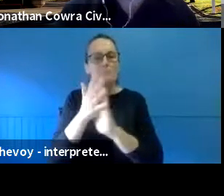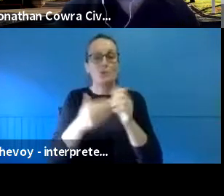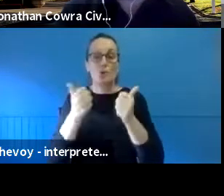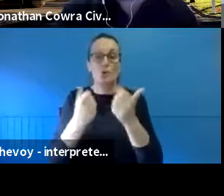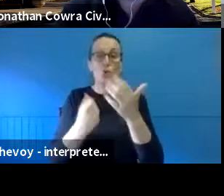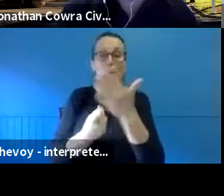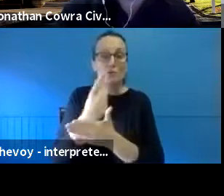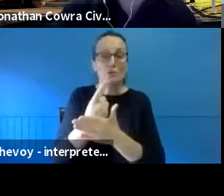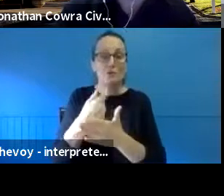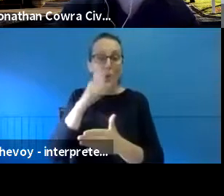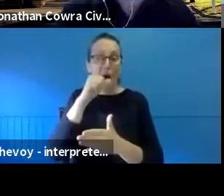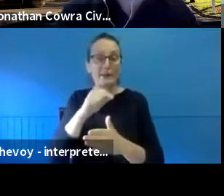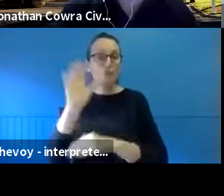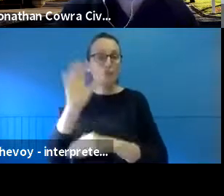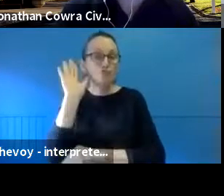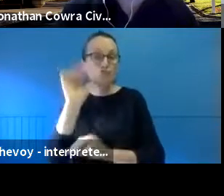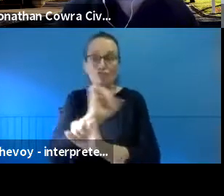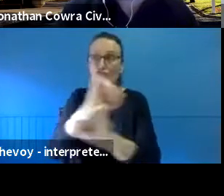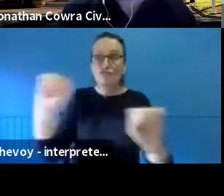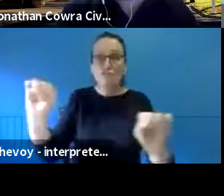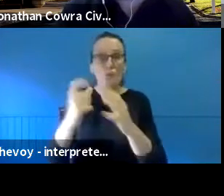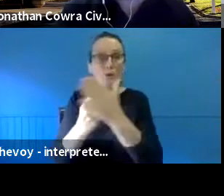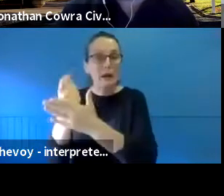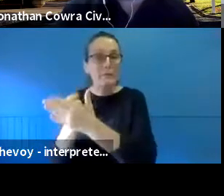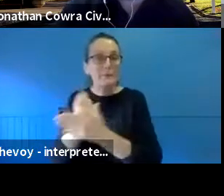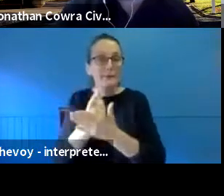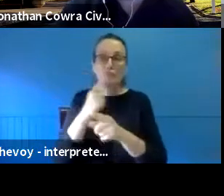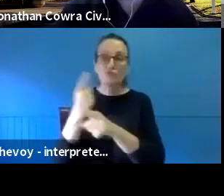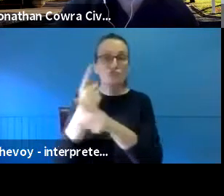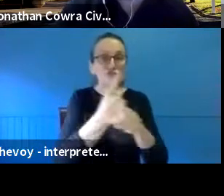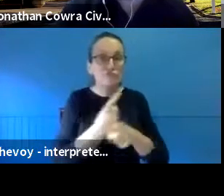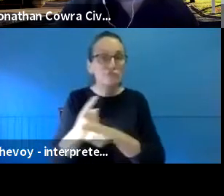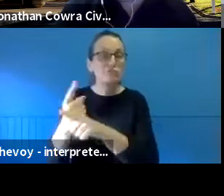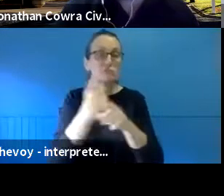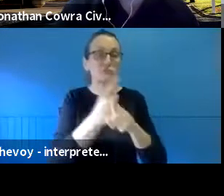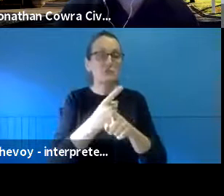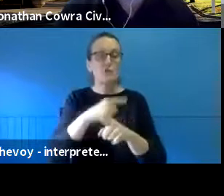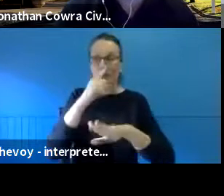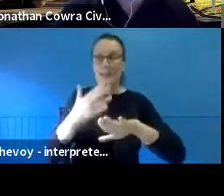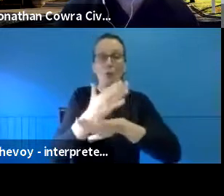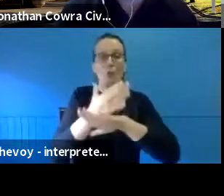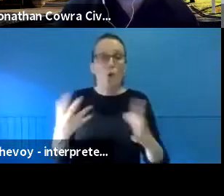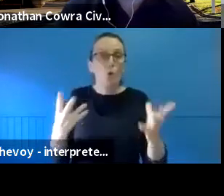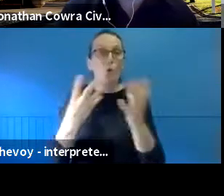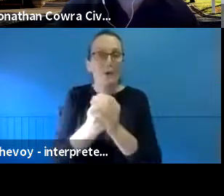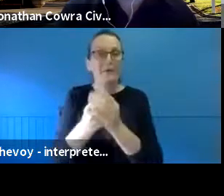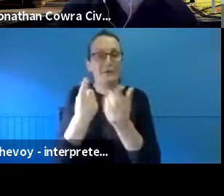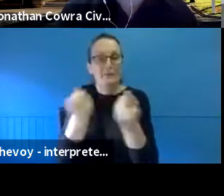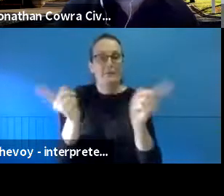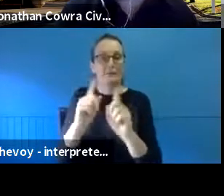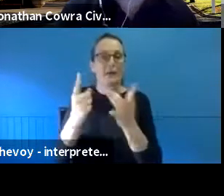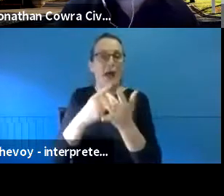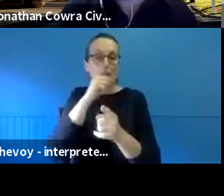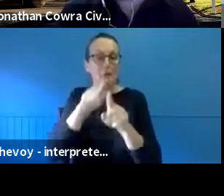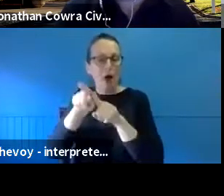me to shut up and just listen to what others are having to say and collaborate with those other people and